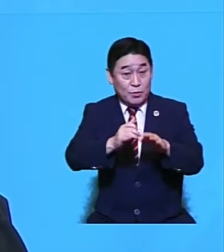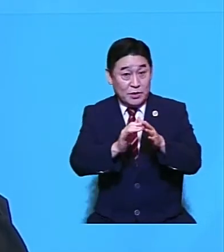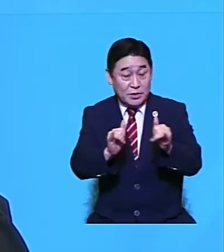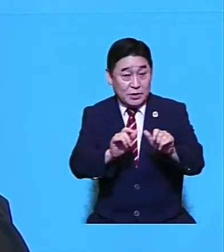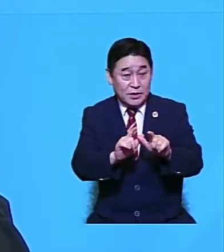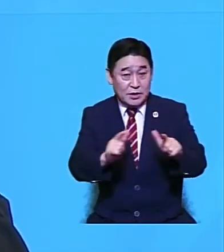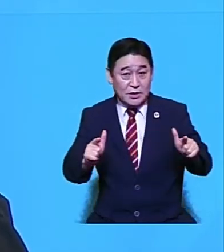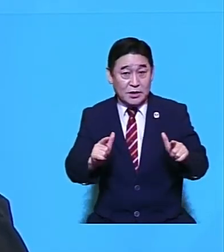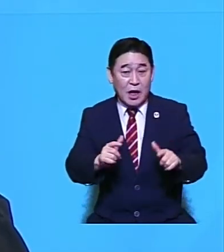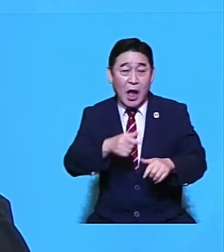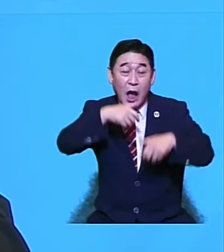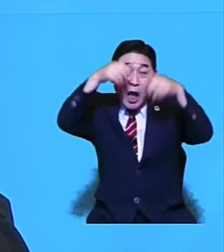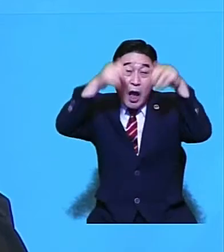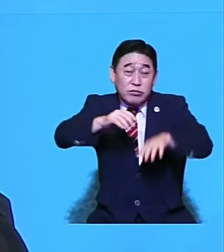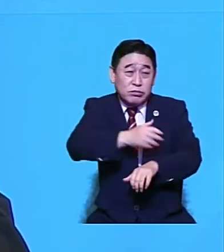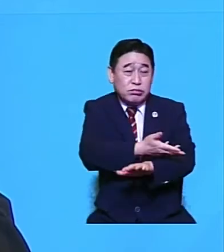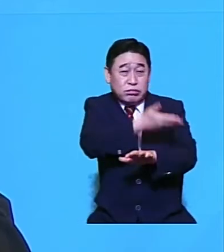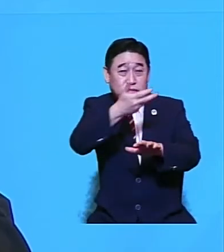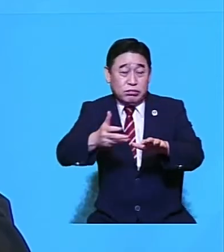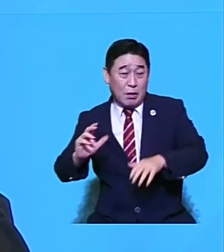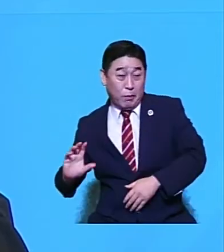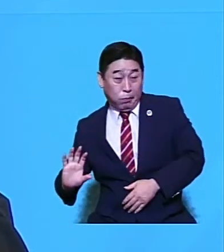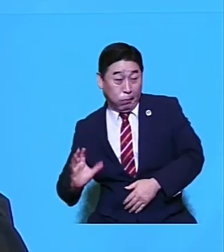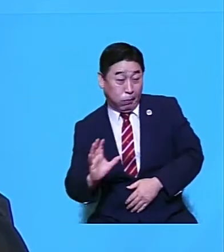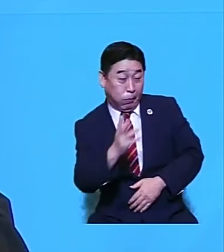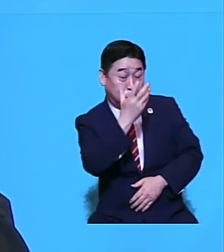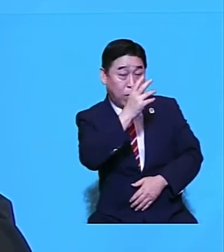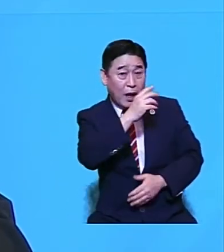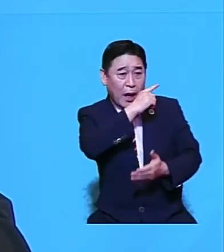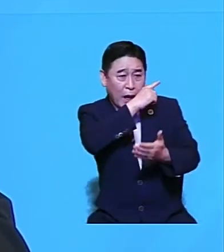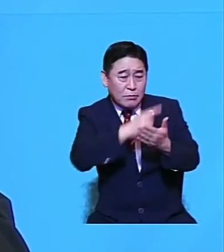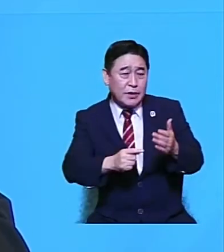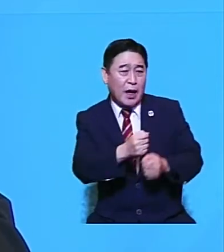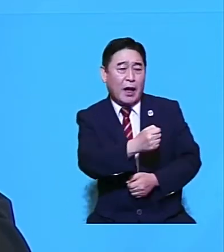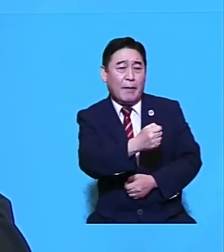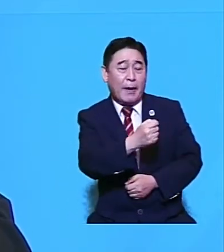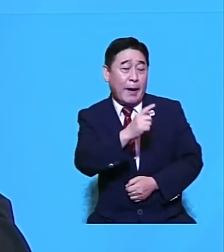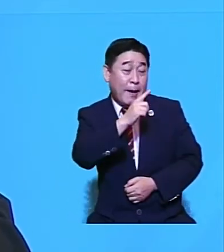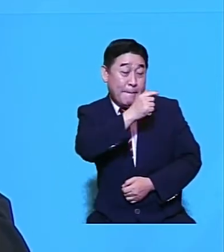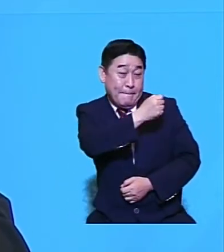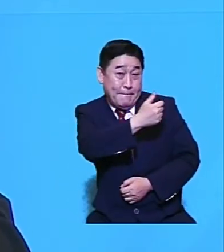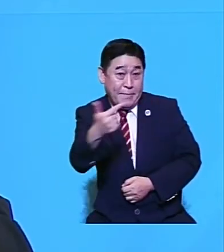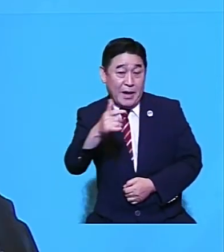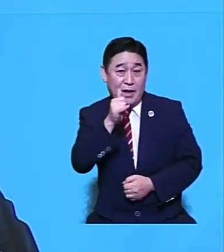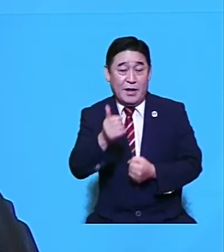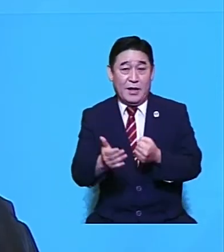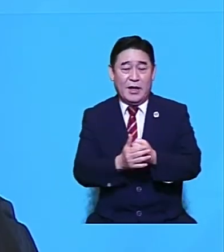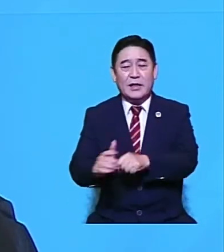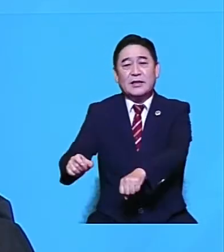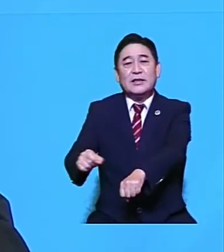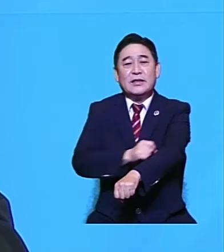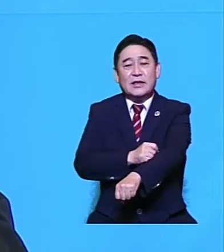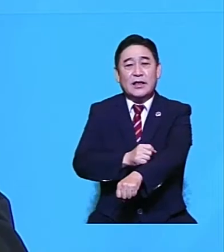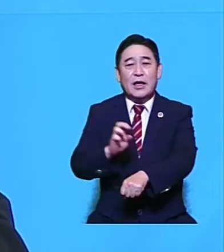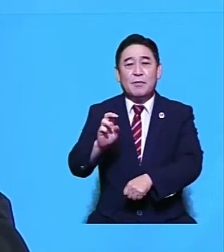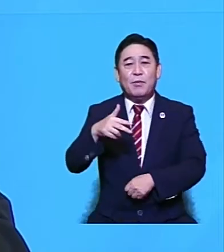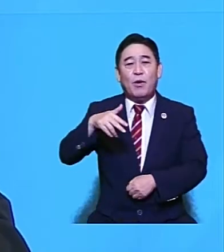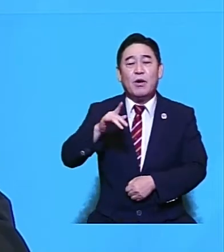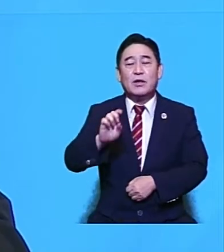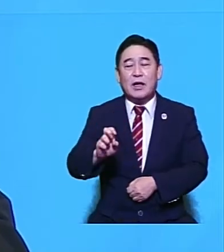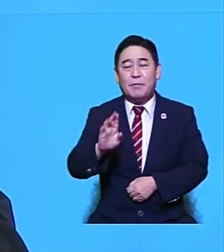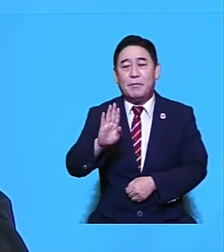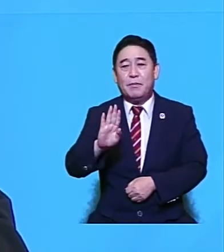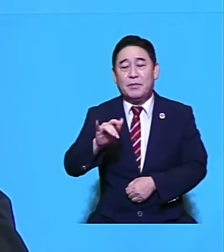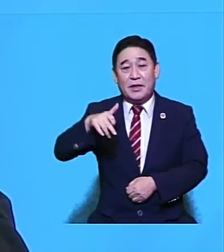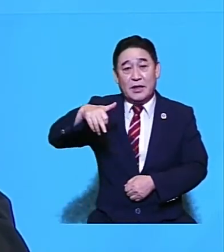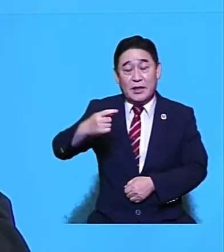The cyclone Ida in Mozambique had a huge impact on their economy, far greater even than the